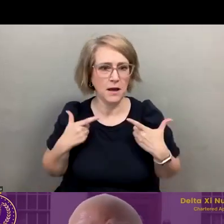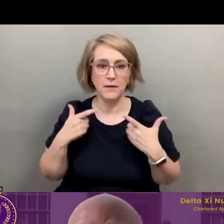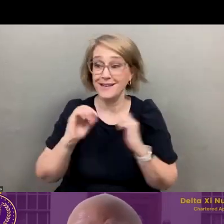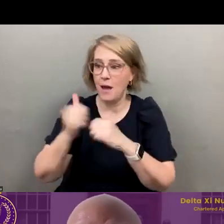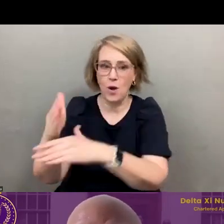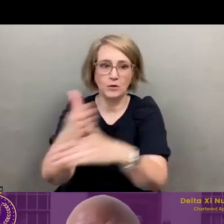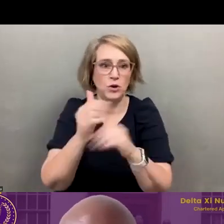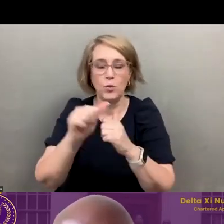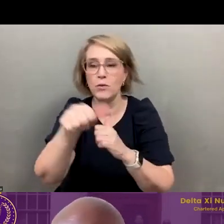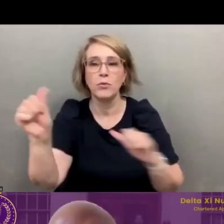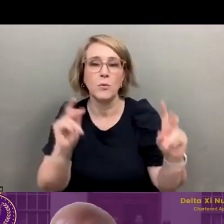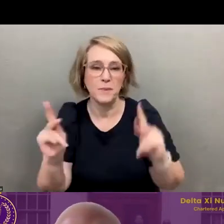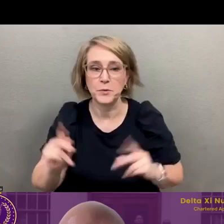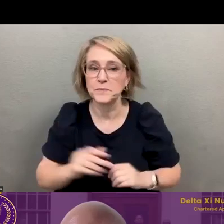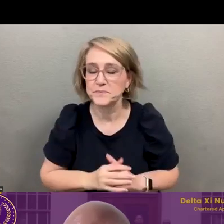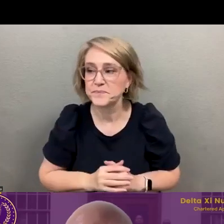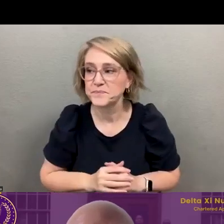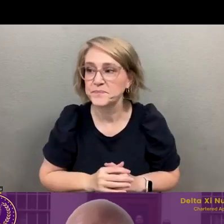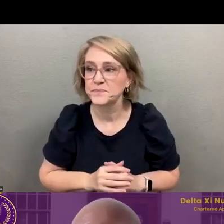respective networks. Next slide.